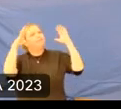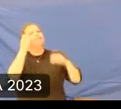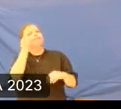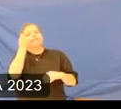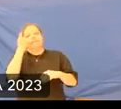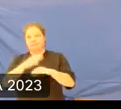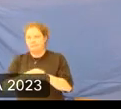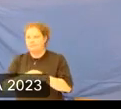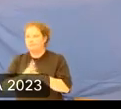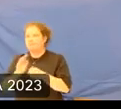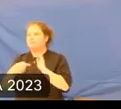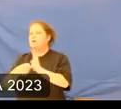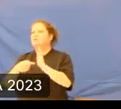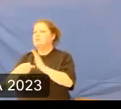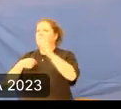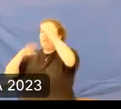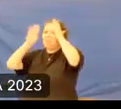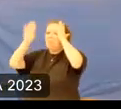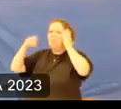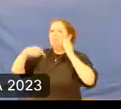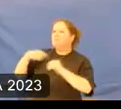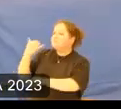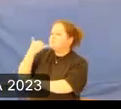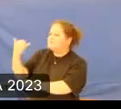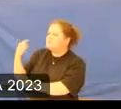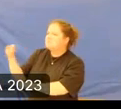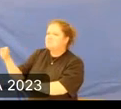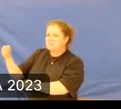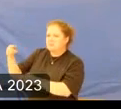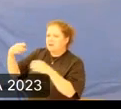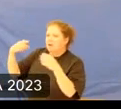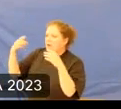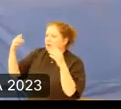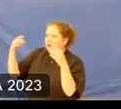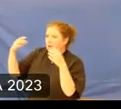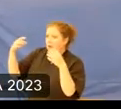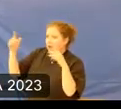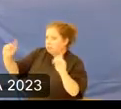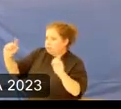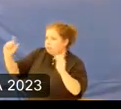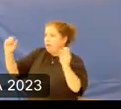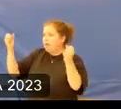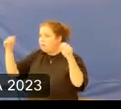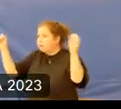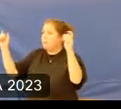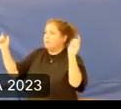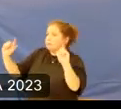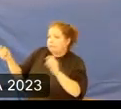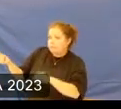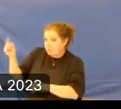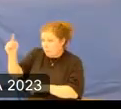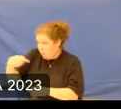hello, I was just ringing up to ask if you were going to Bertrand's party. And then the recipient says, ah, oh, yes, I thought you